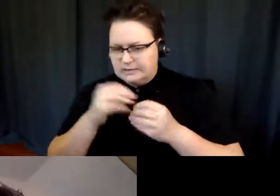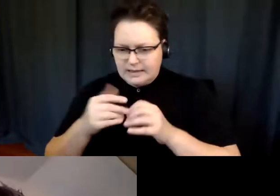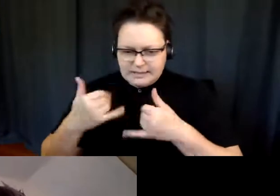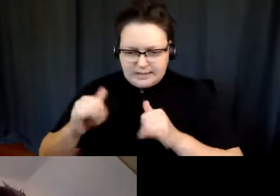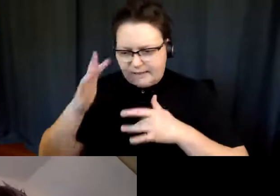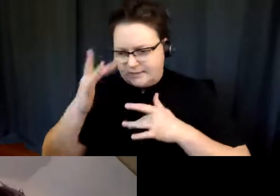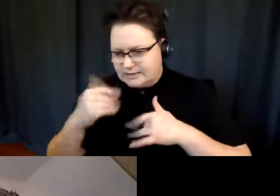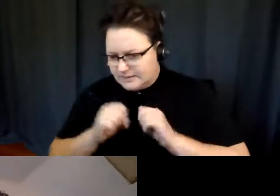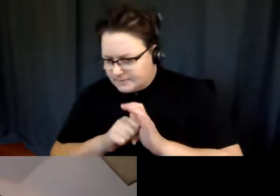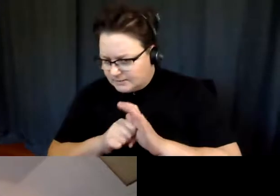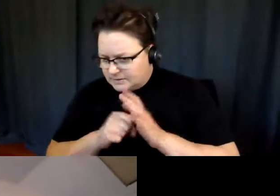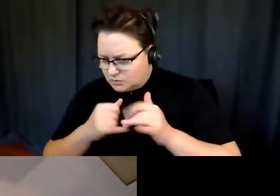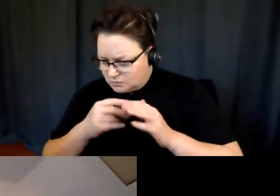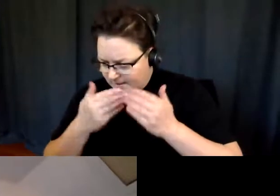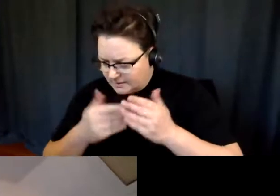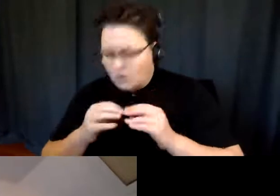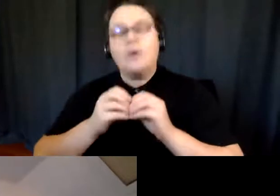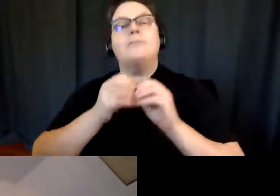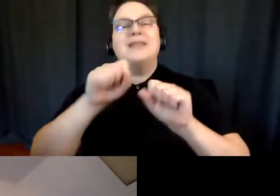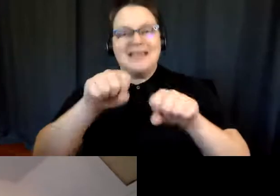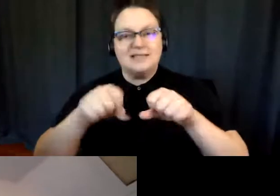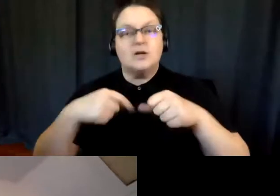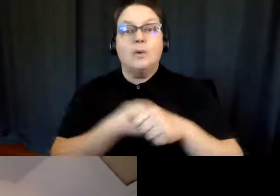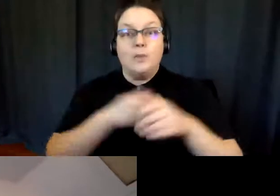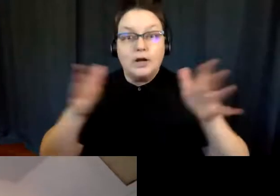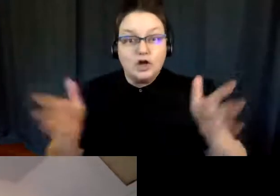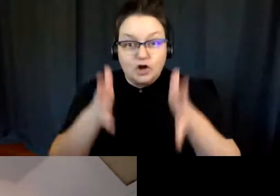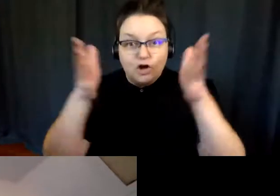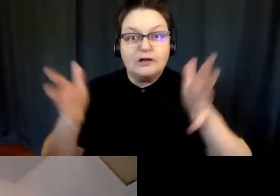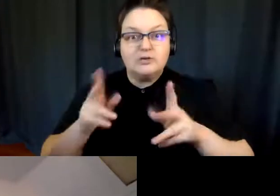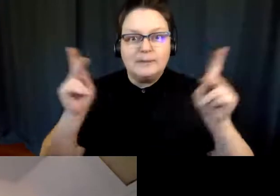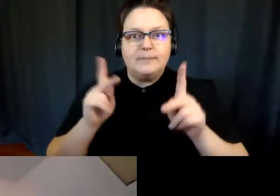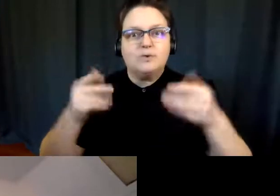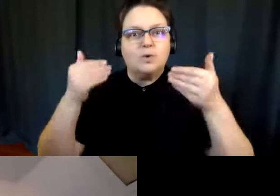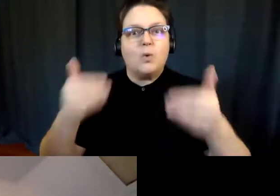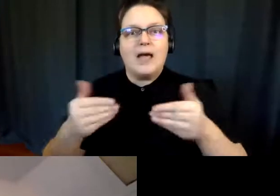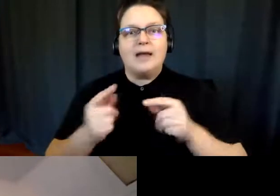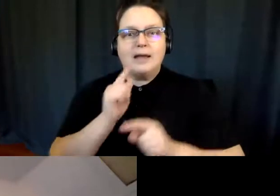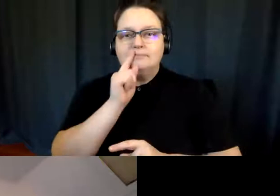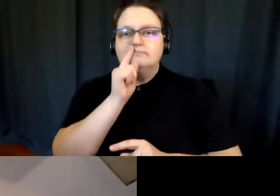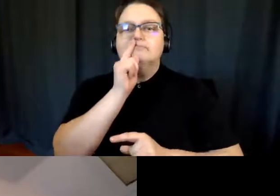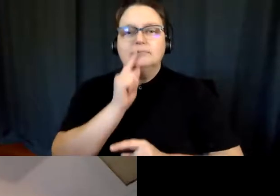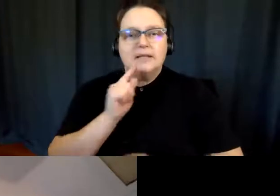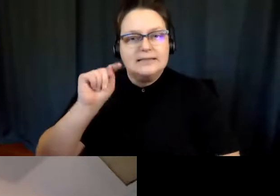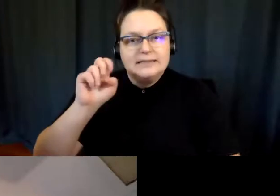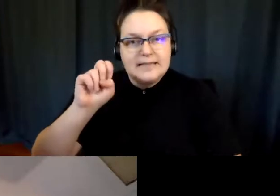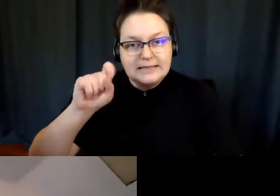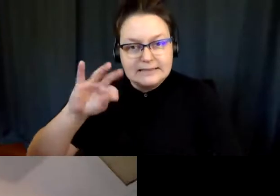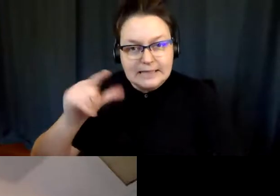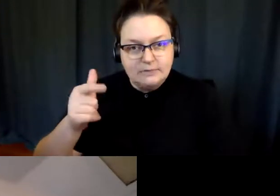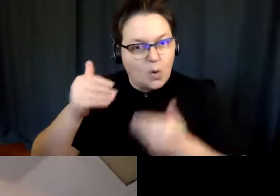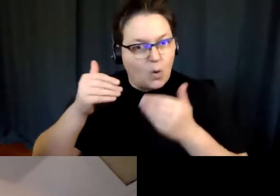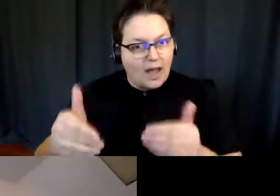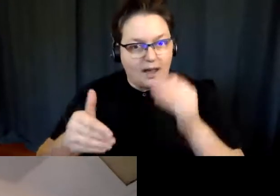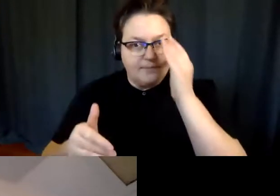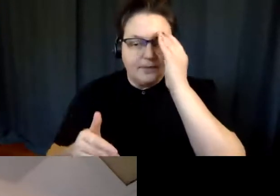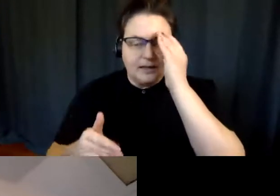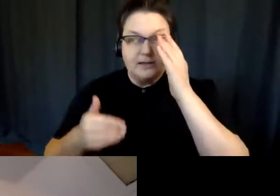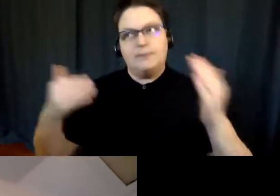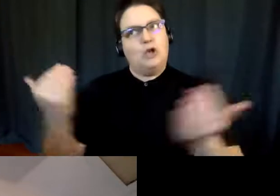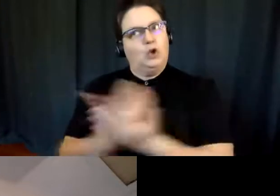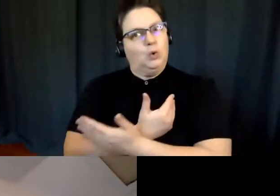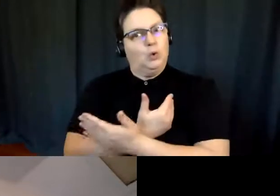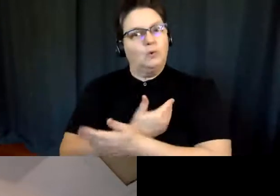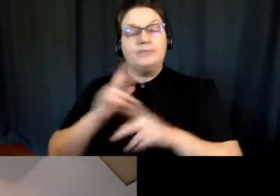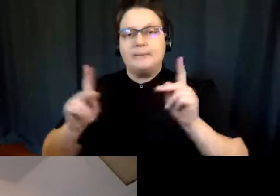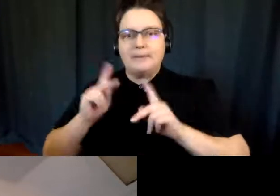so we wanna continue to encourage testing. This has been a really interesting development in the last couple of weeks. People have